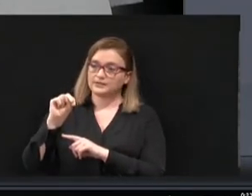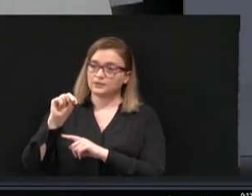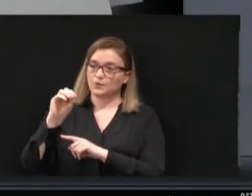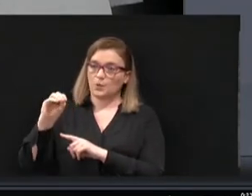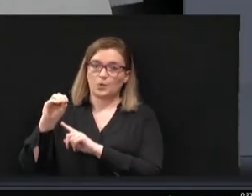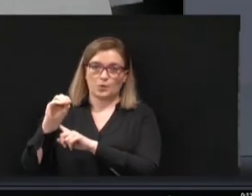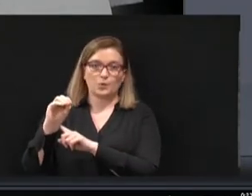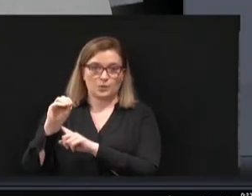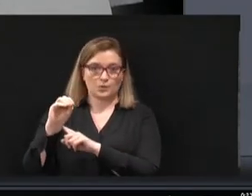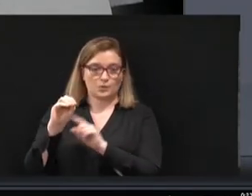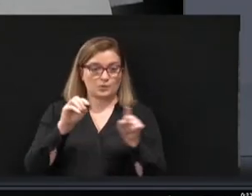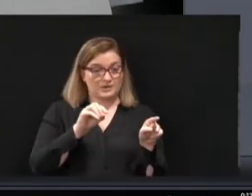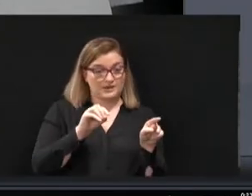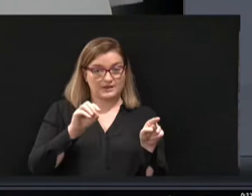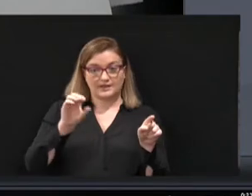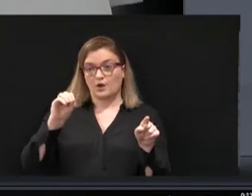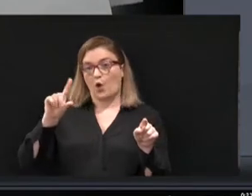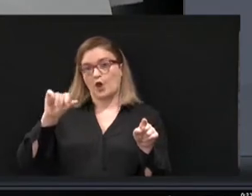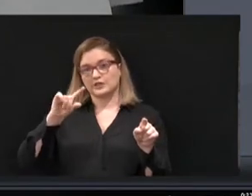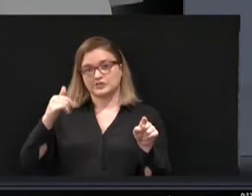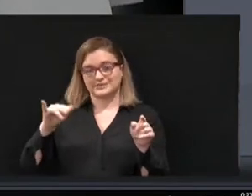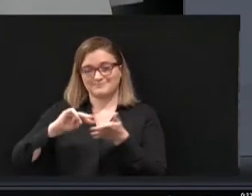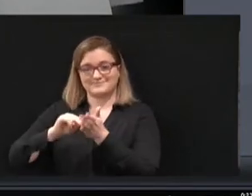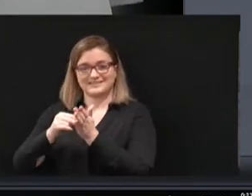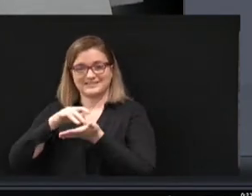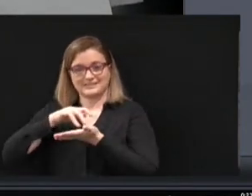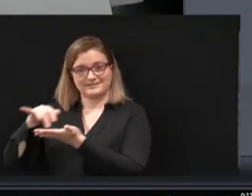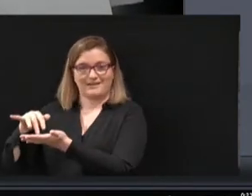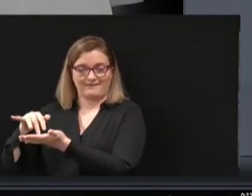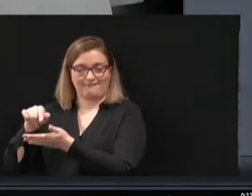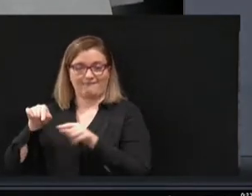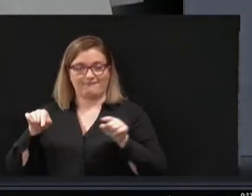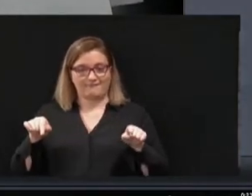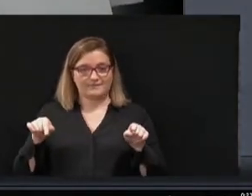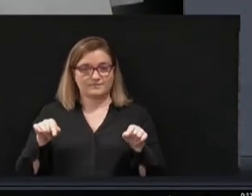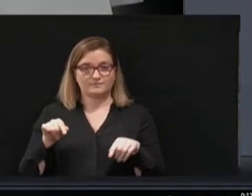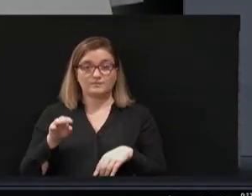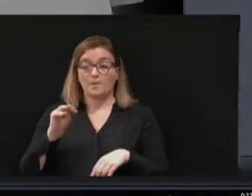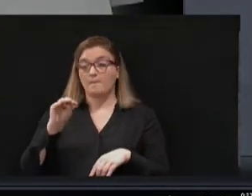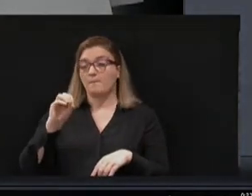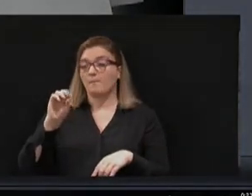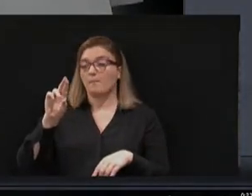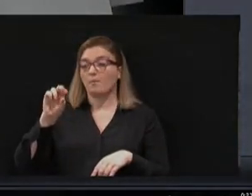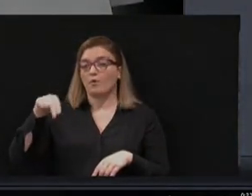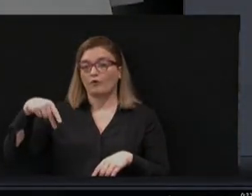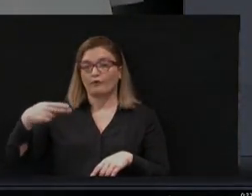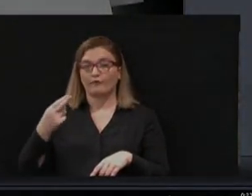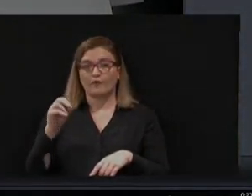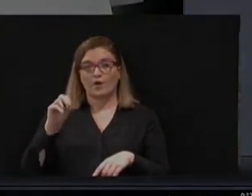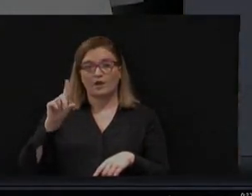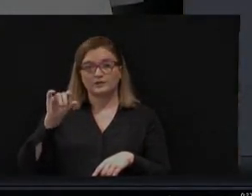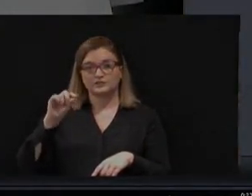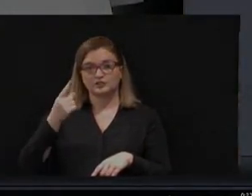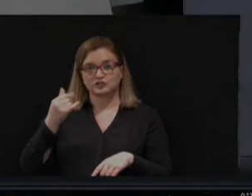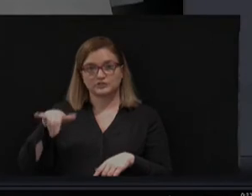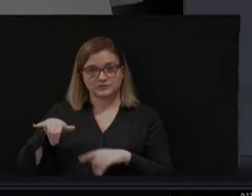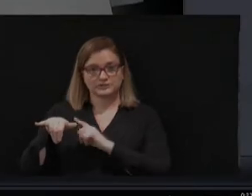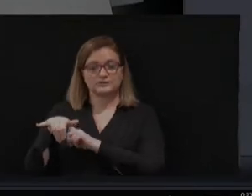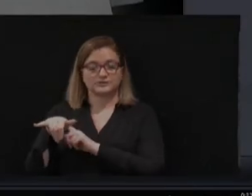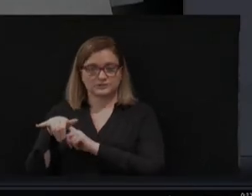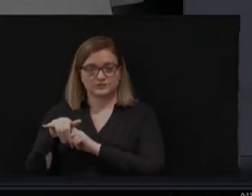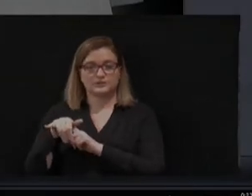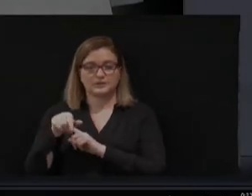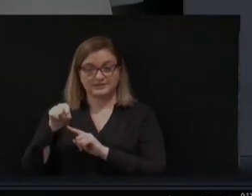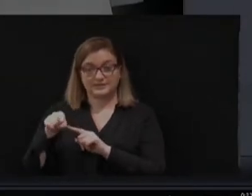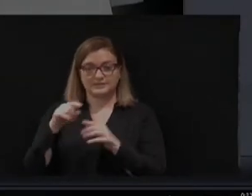is the study of. And then the next thing is morphology, but we're going to talk a little bit about morphology is the study